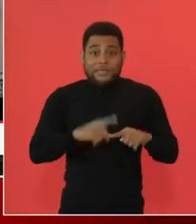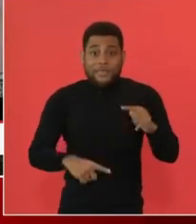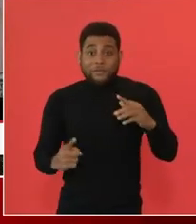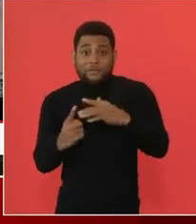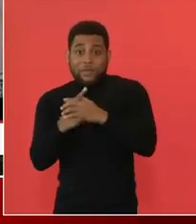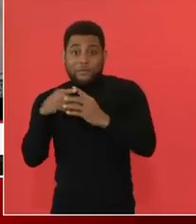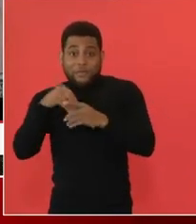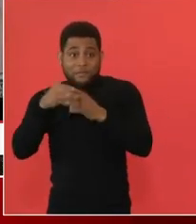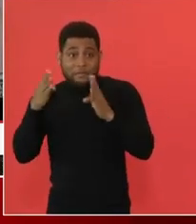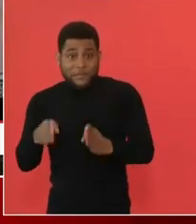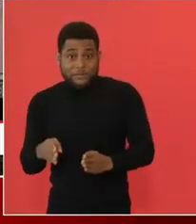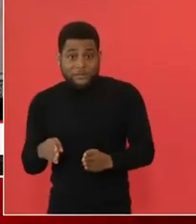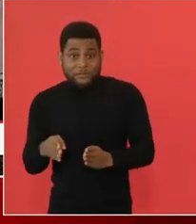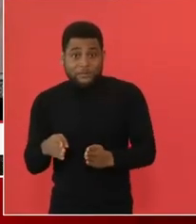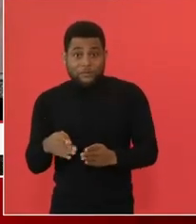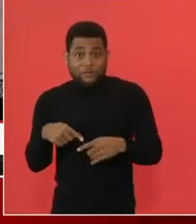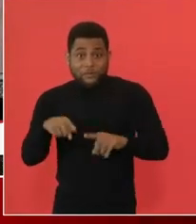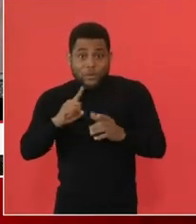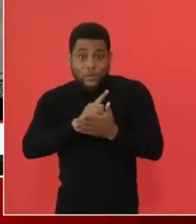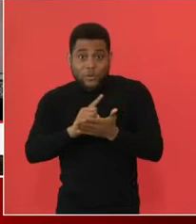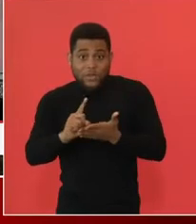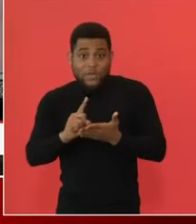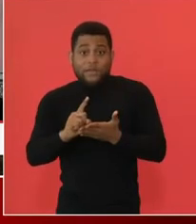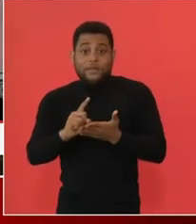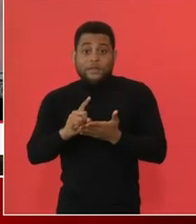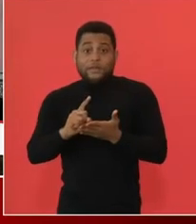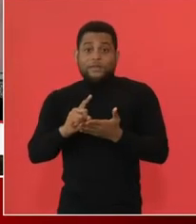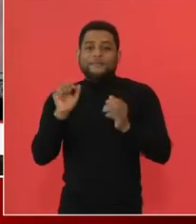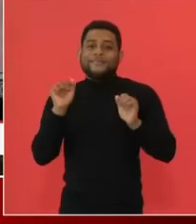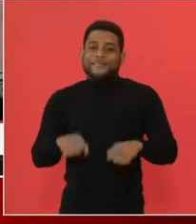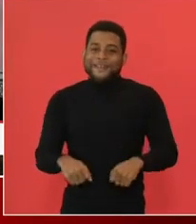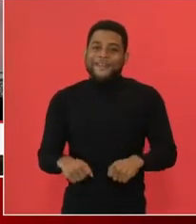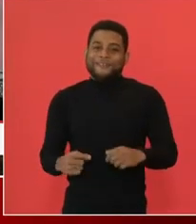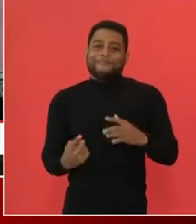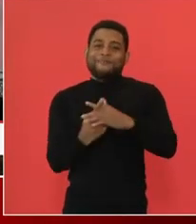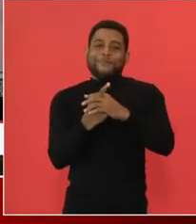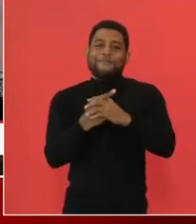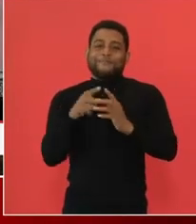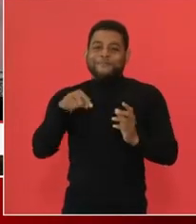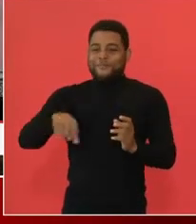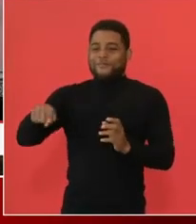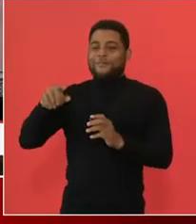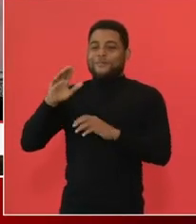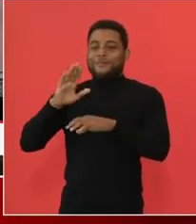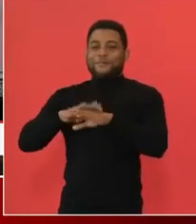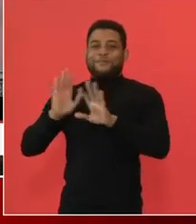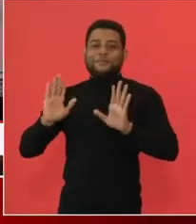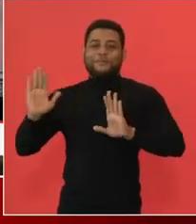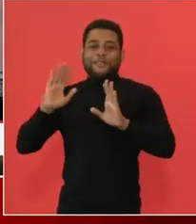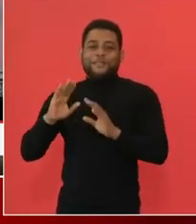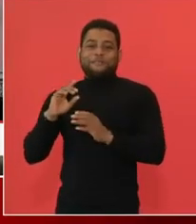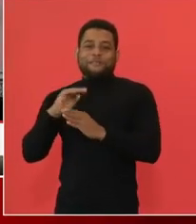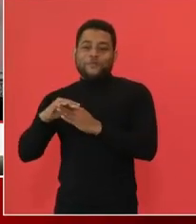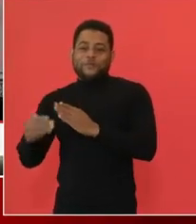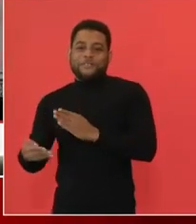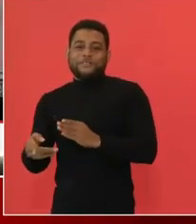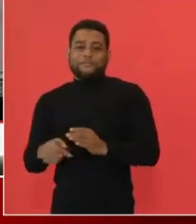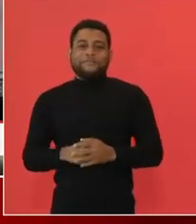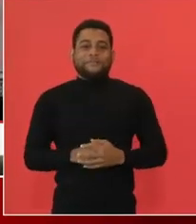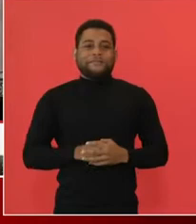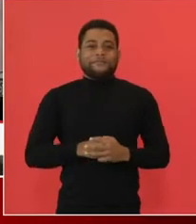their services, which there are some, they can go on those days. We continue to ask